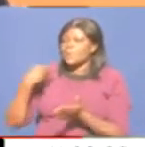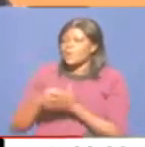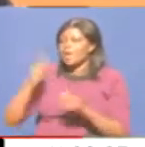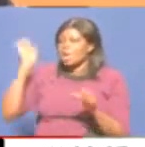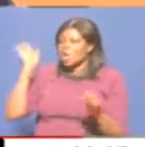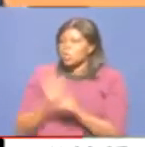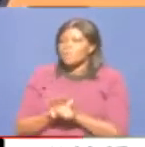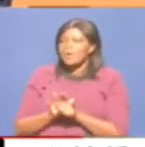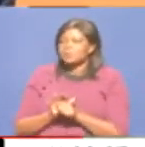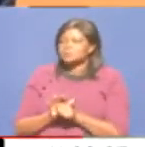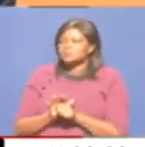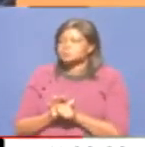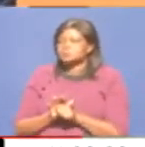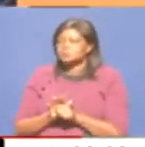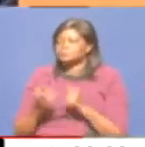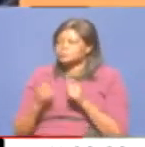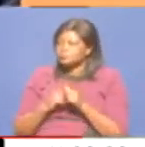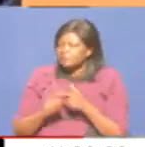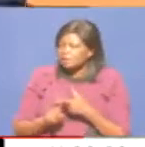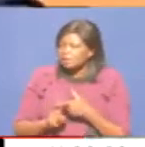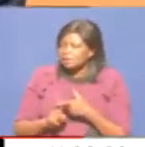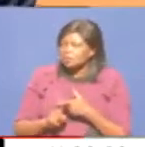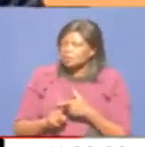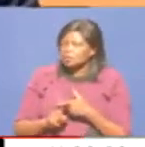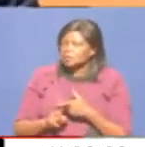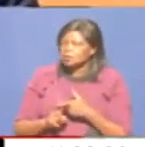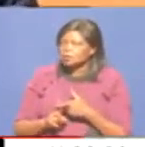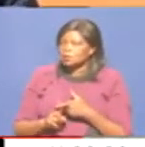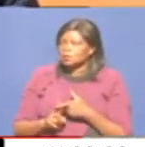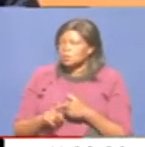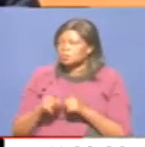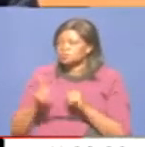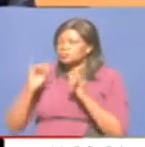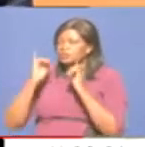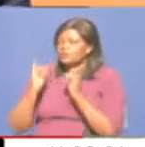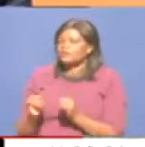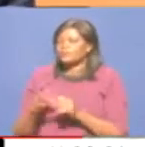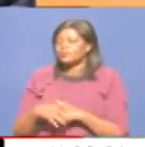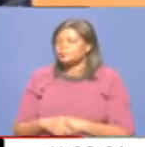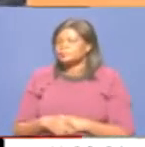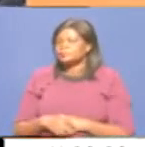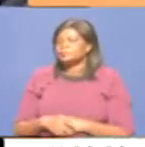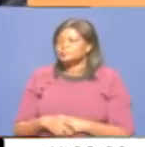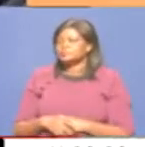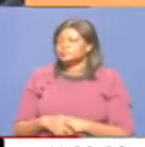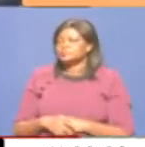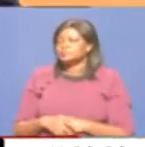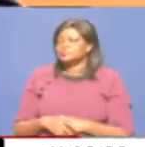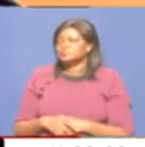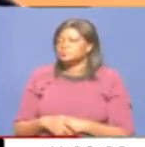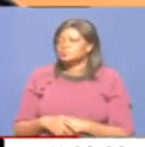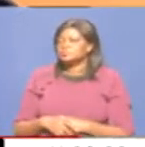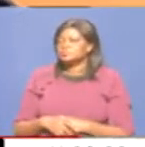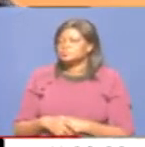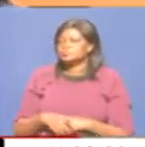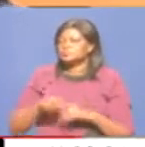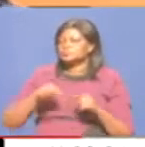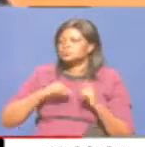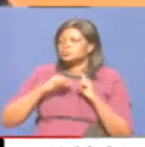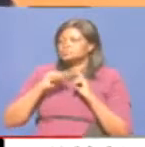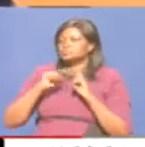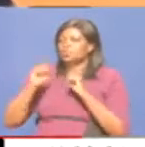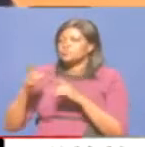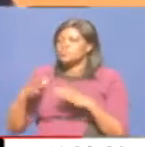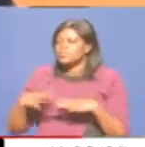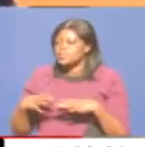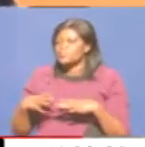billions. Then this individual presents himself or herself to the Wananchi for